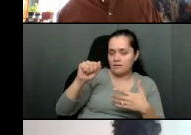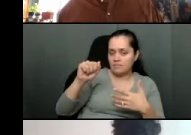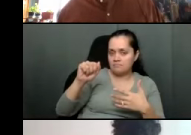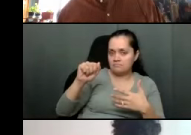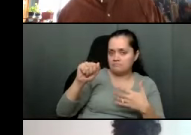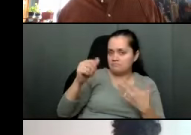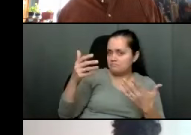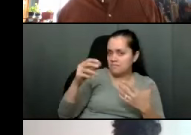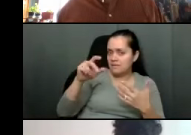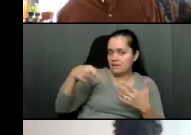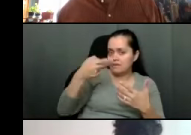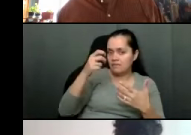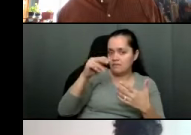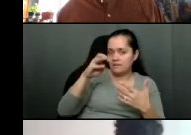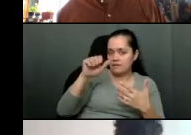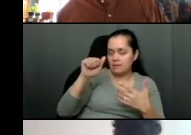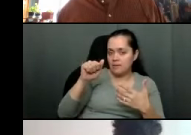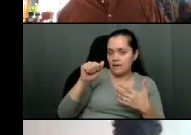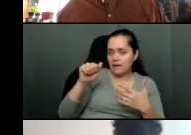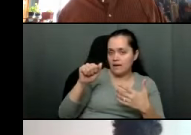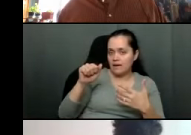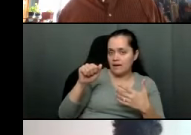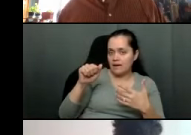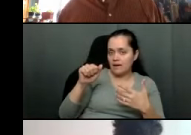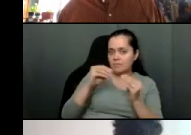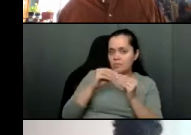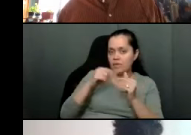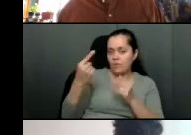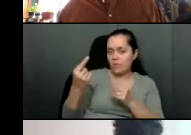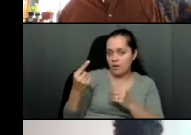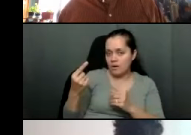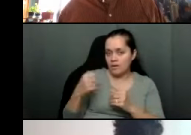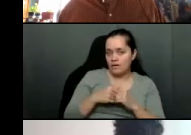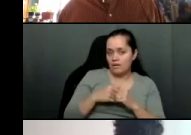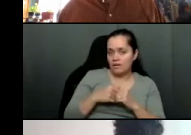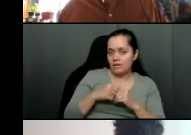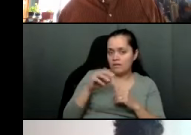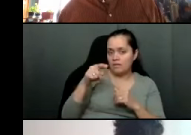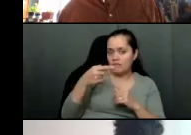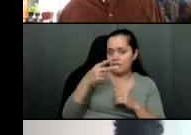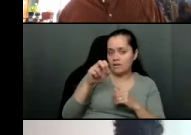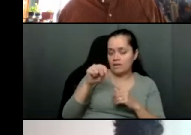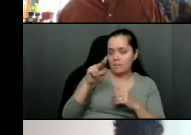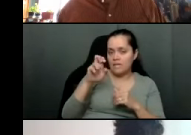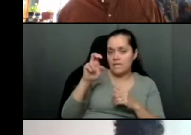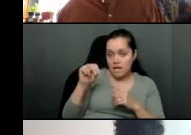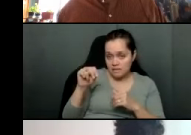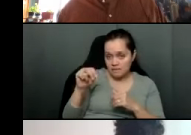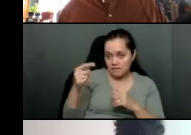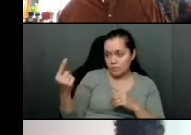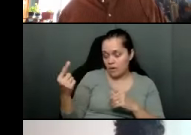Remember, phenomena is the plural. Phenomenon, that's one thing.